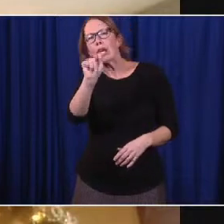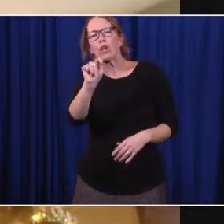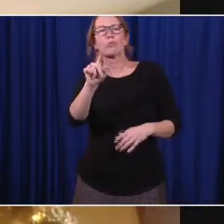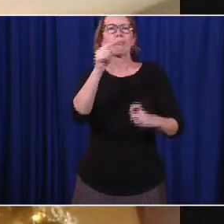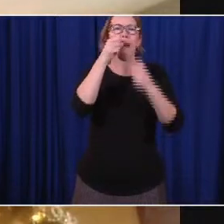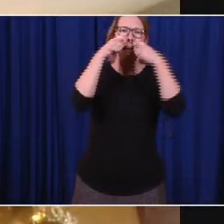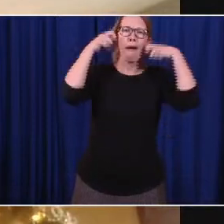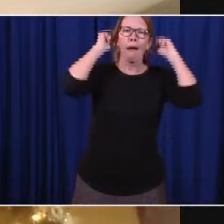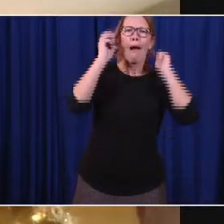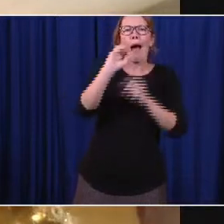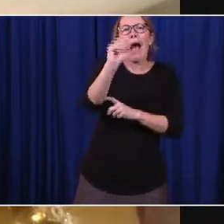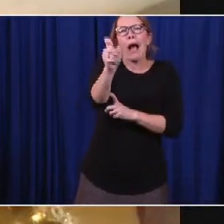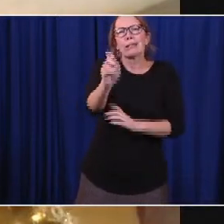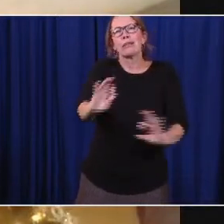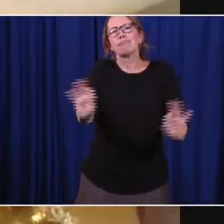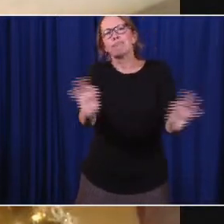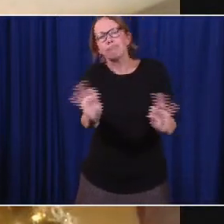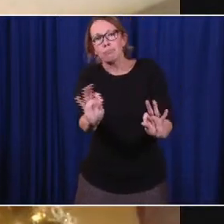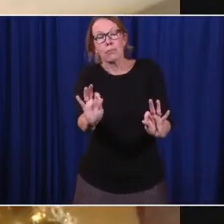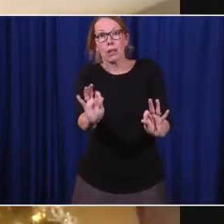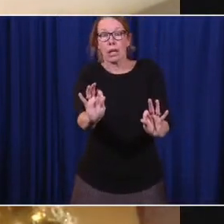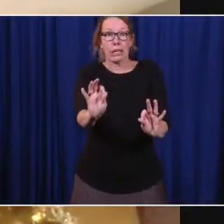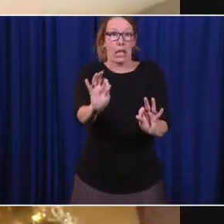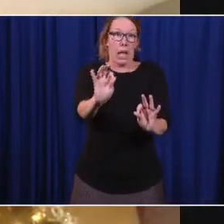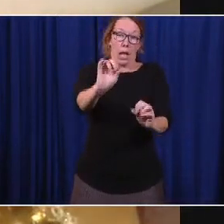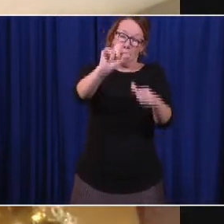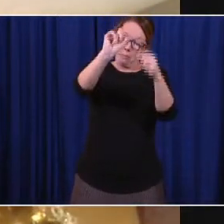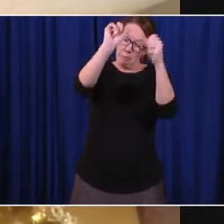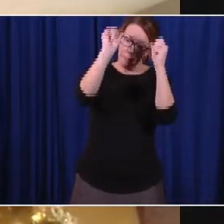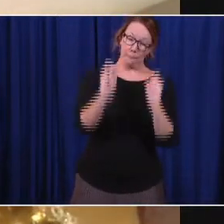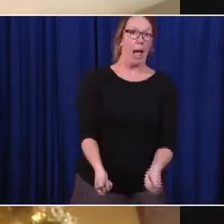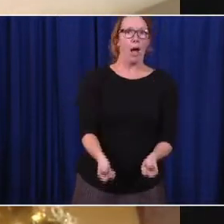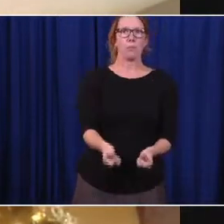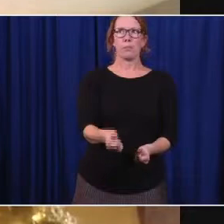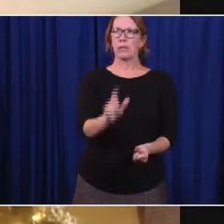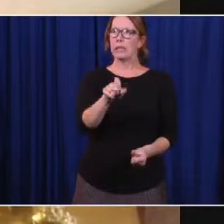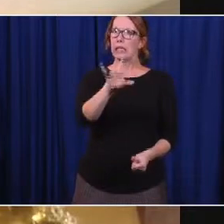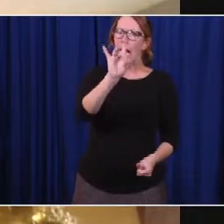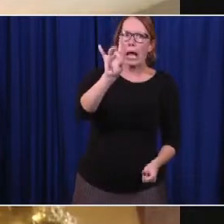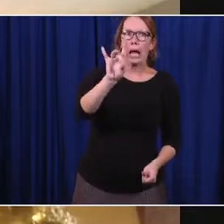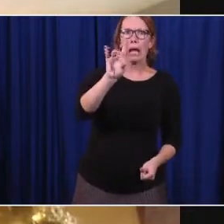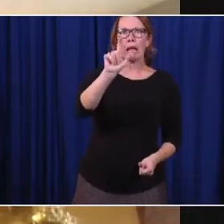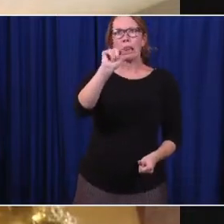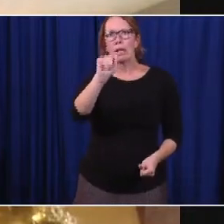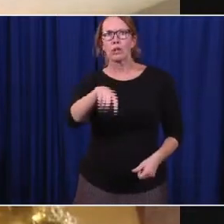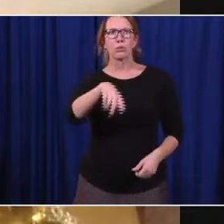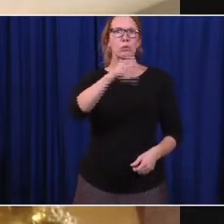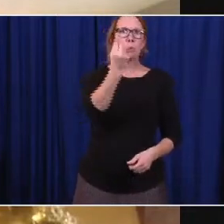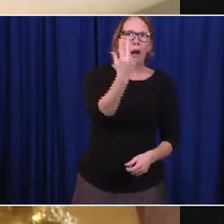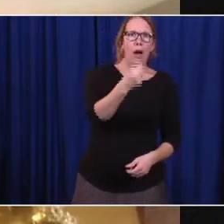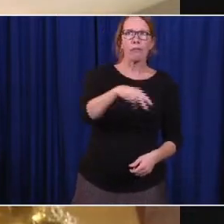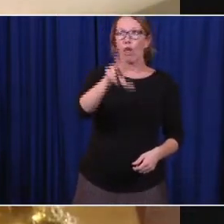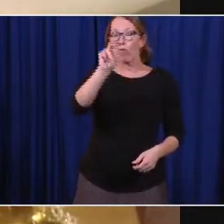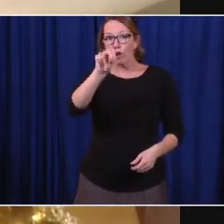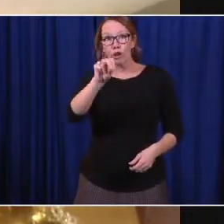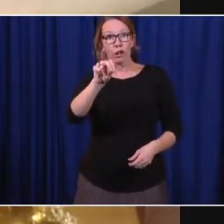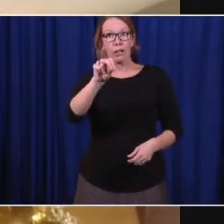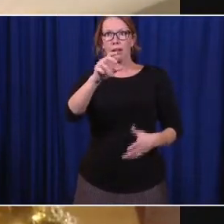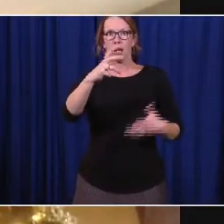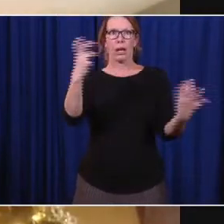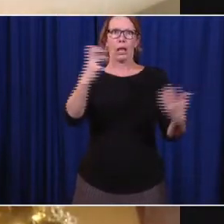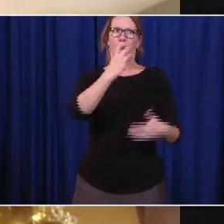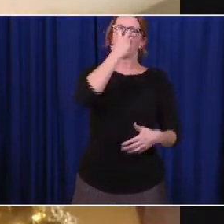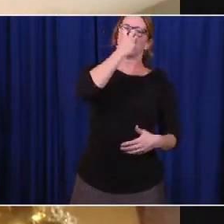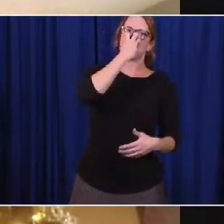and so very quickly they would require 8 liters, 12 liters, 30 liters, and then onto that BiPAP